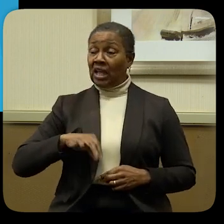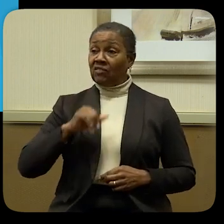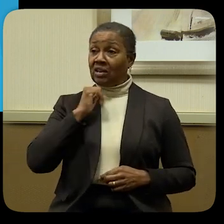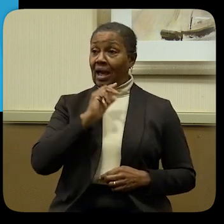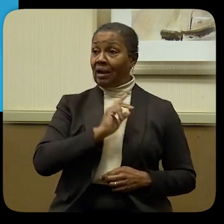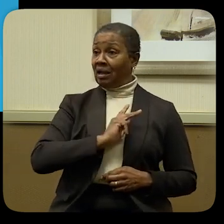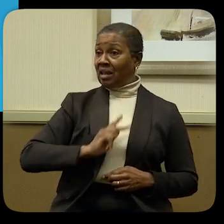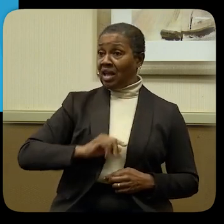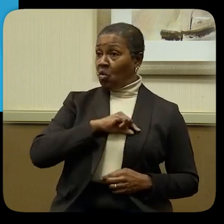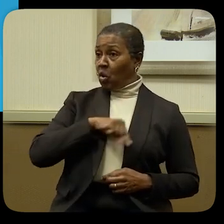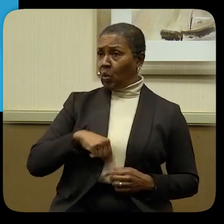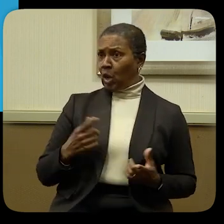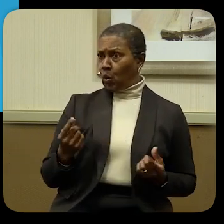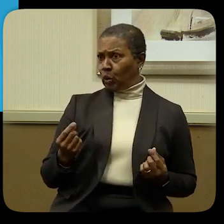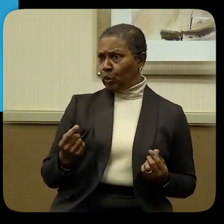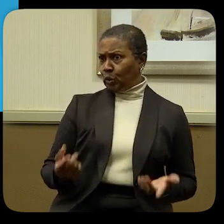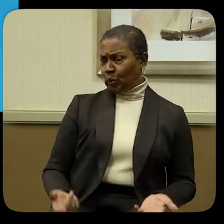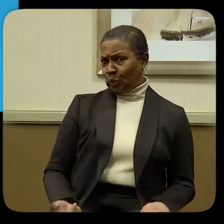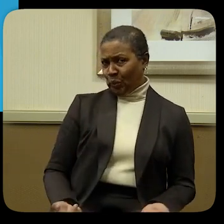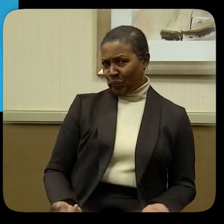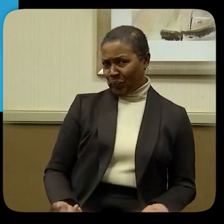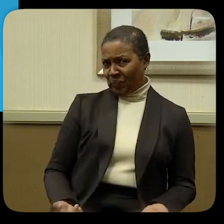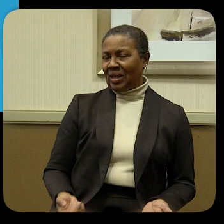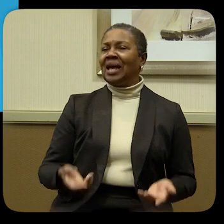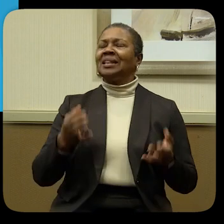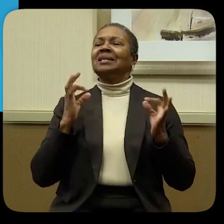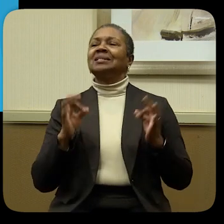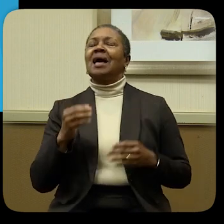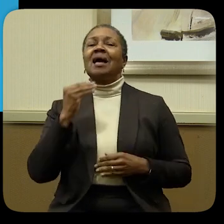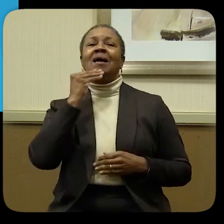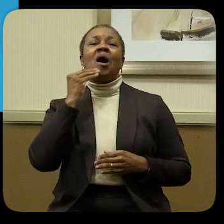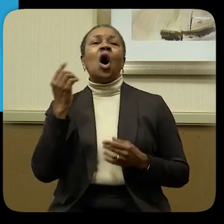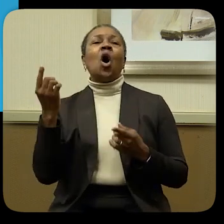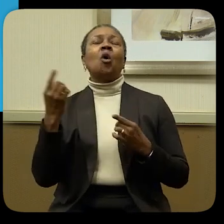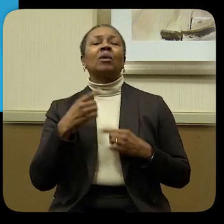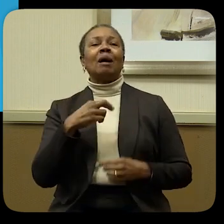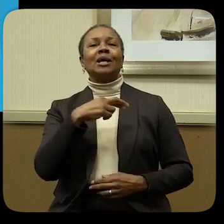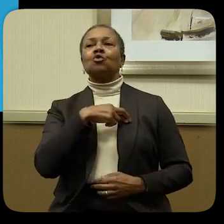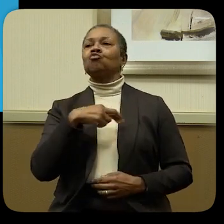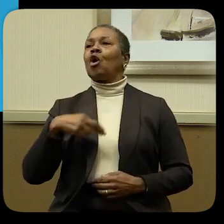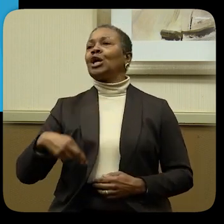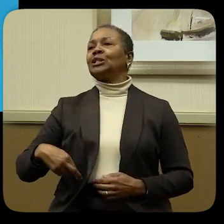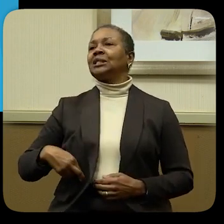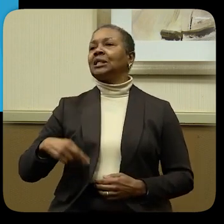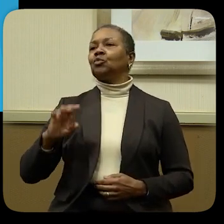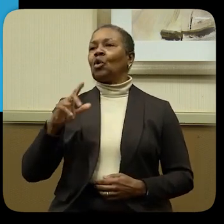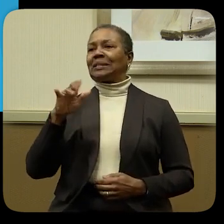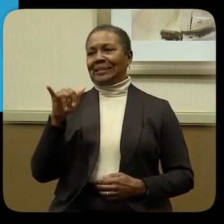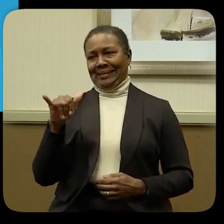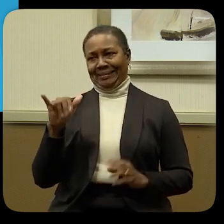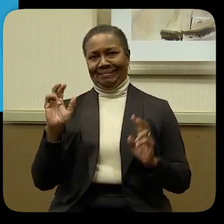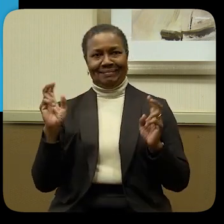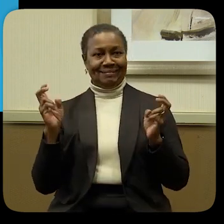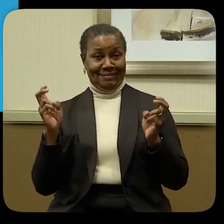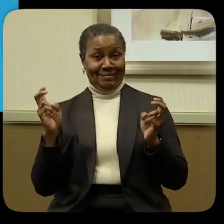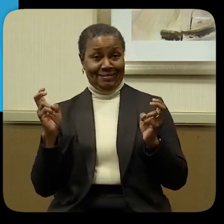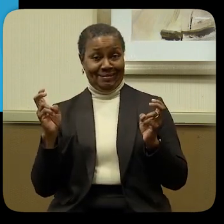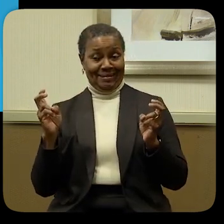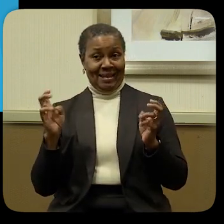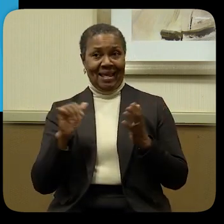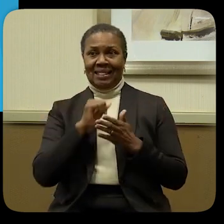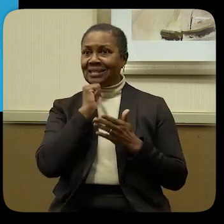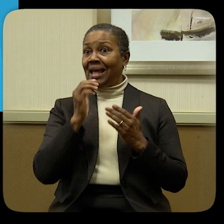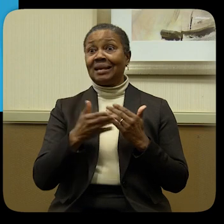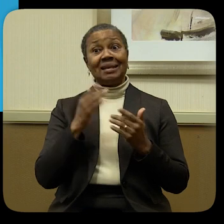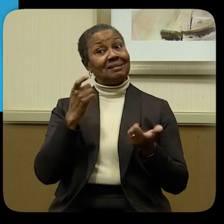they did like homecoming royalty was an option. I think Northwestern University did that as well. But that's not